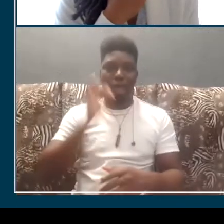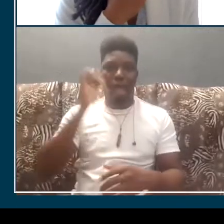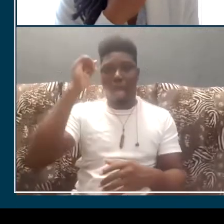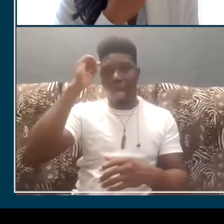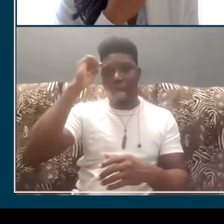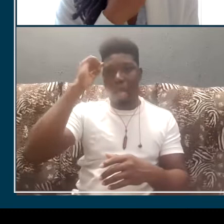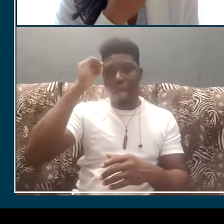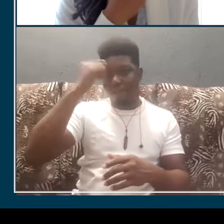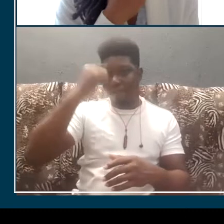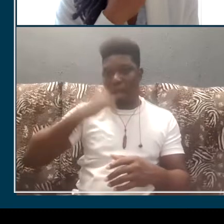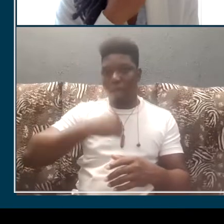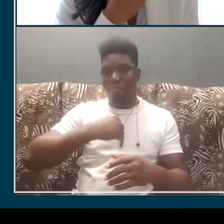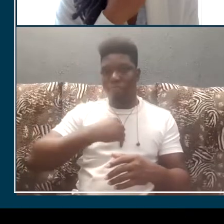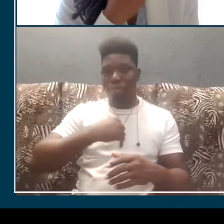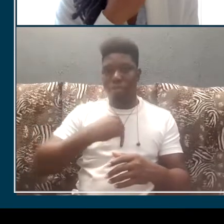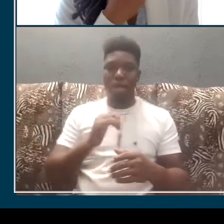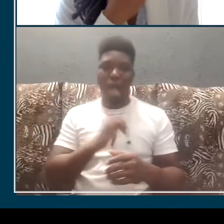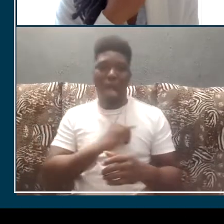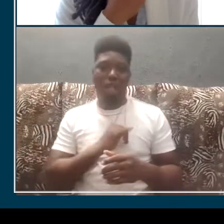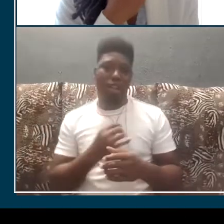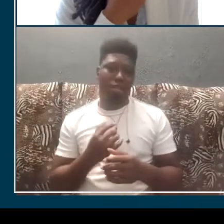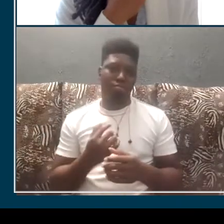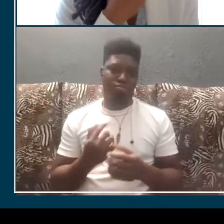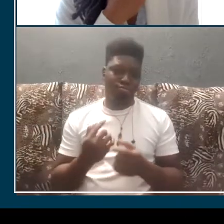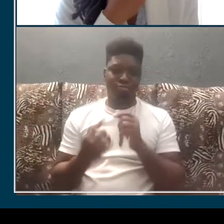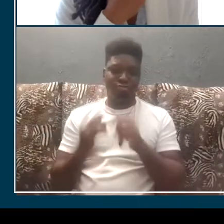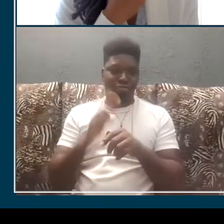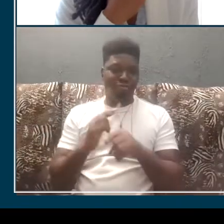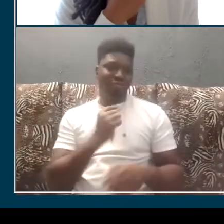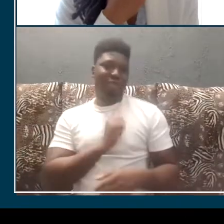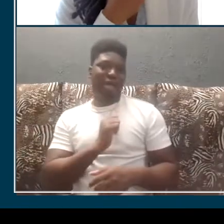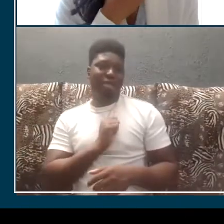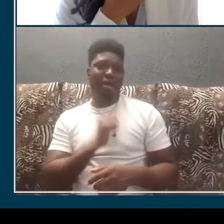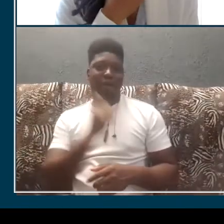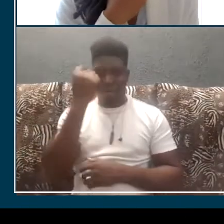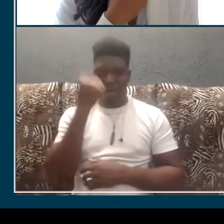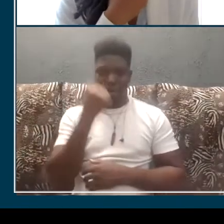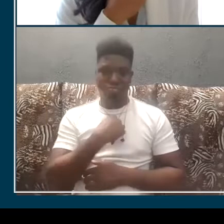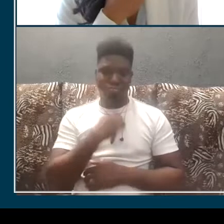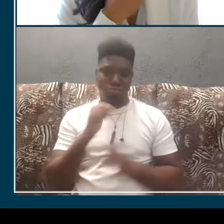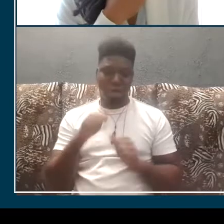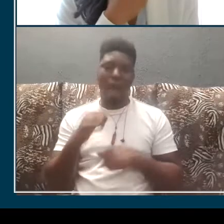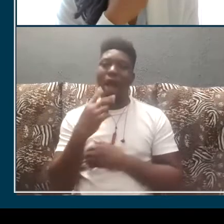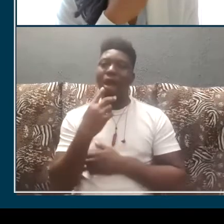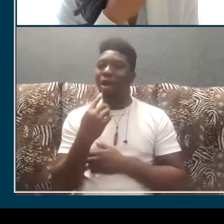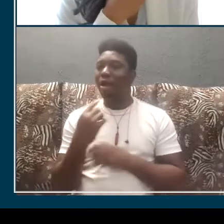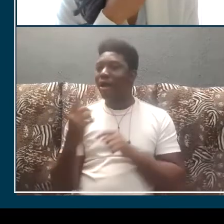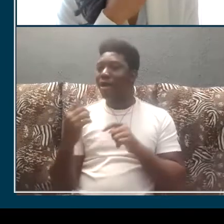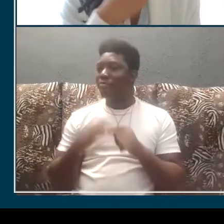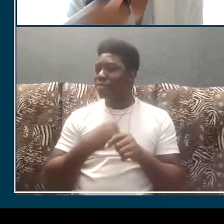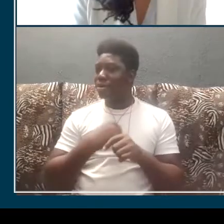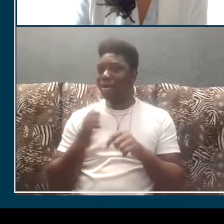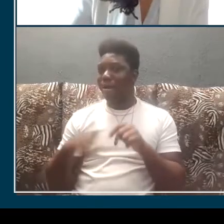I always like using myself, because I can't speak for anybody else, but like, I